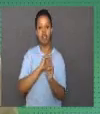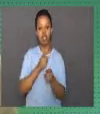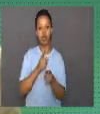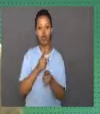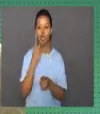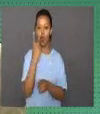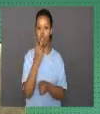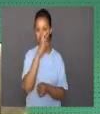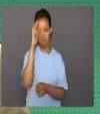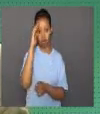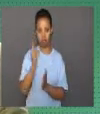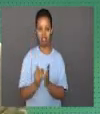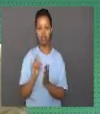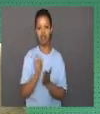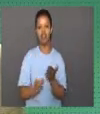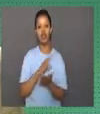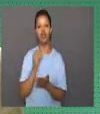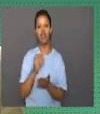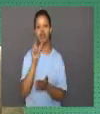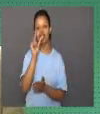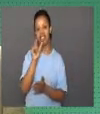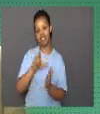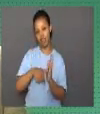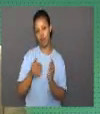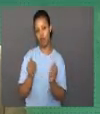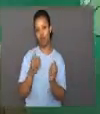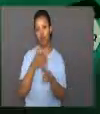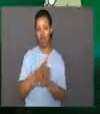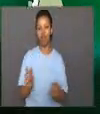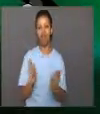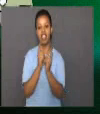2 reasons, and I will see you in a few minutes.